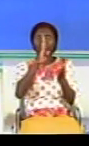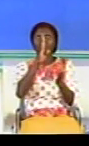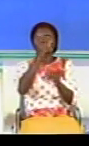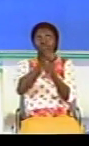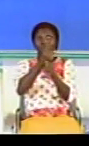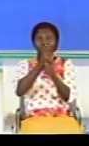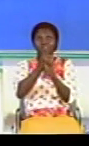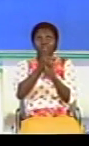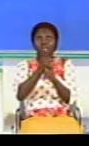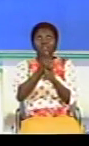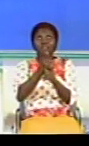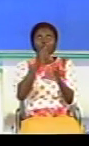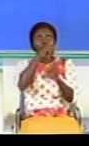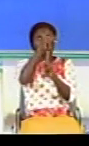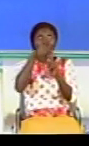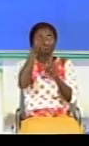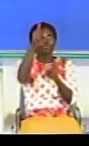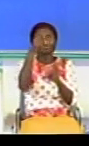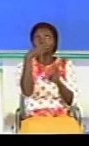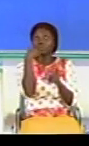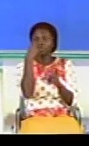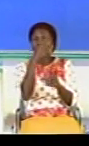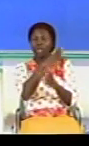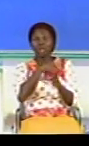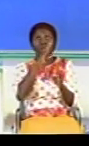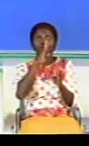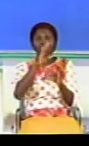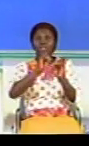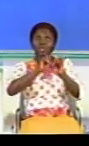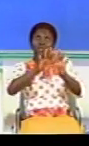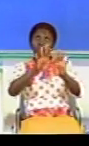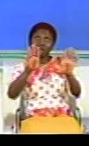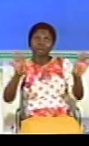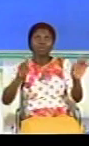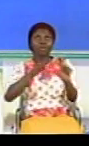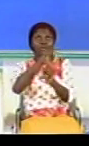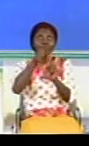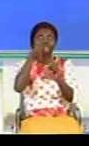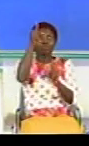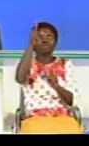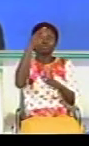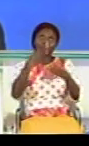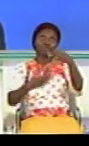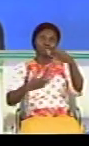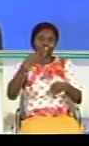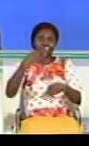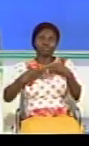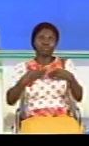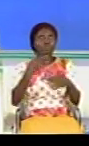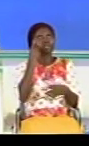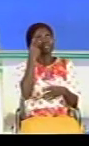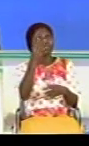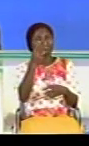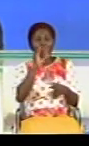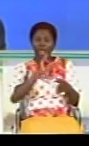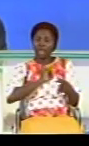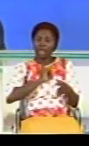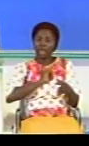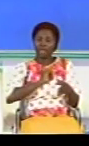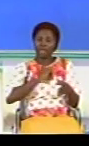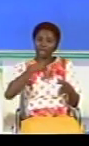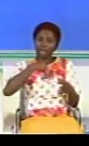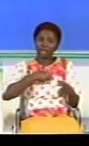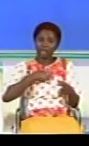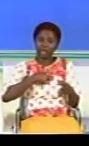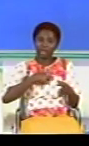thou speakest, and be clear when thou judgest. Behold, he forgot his